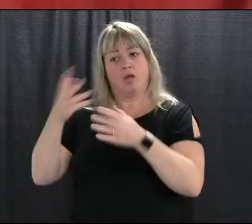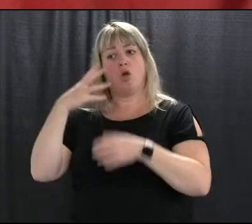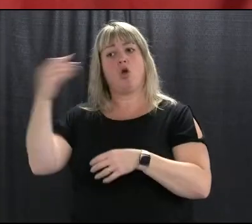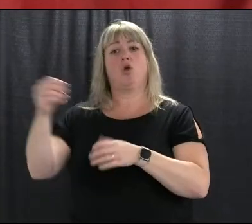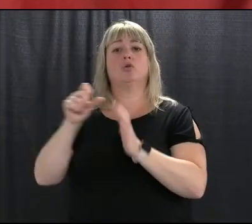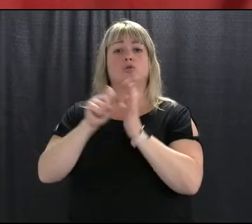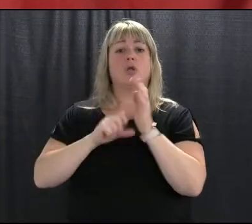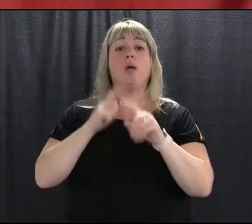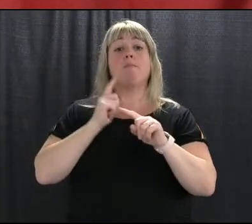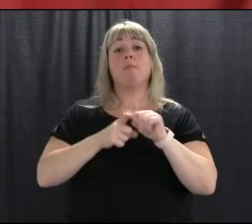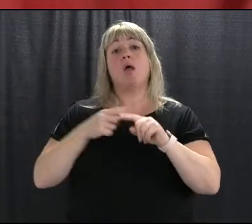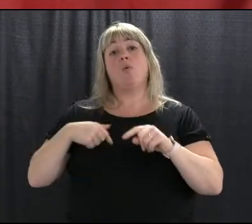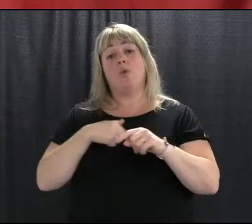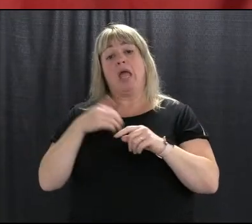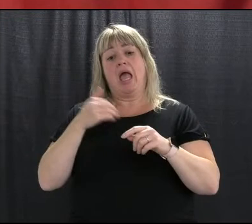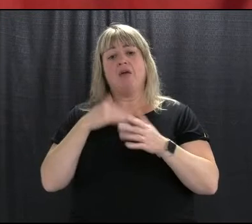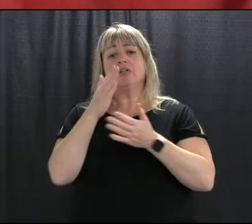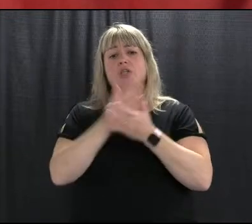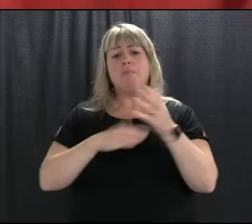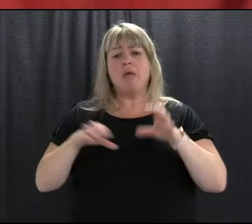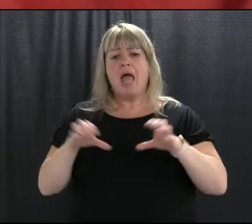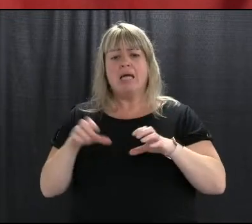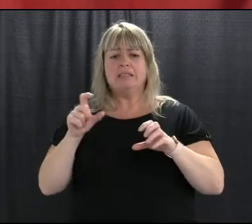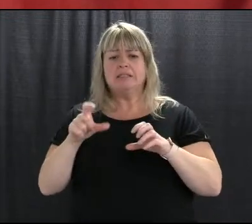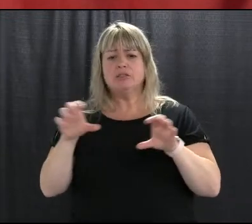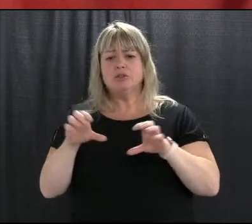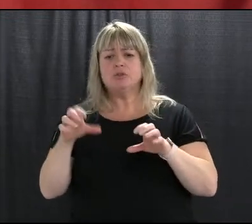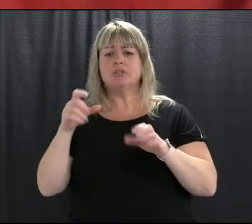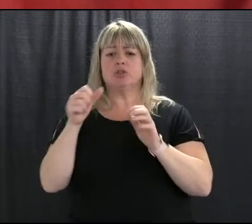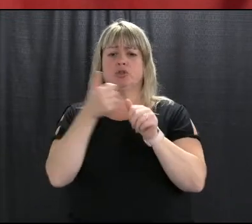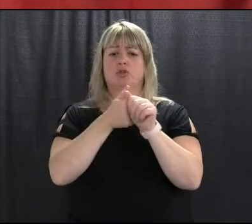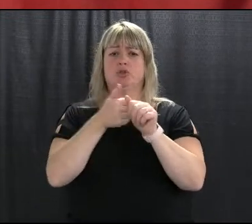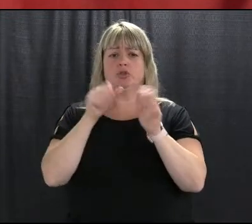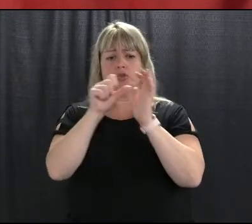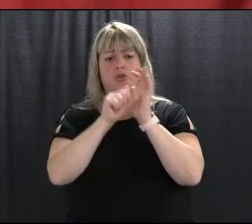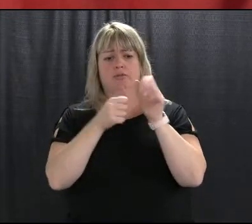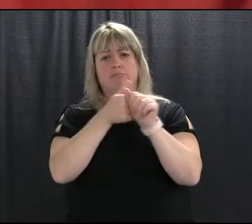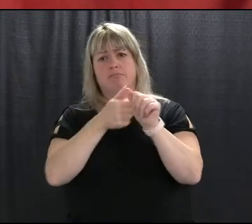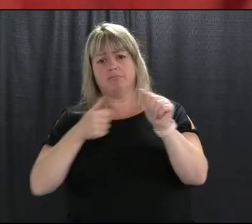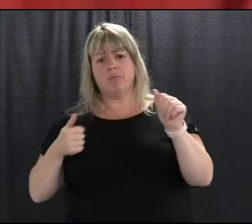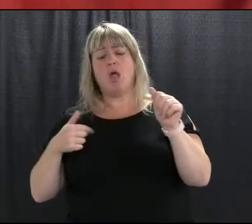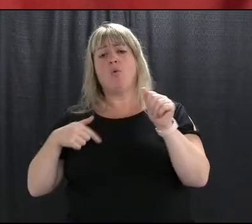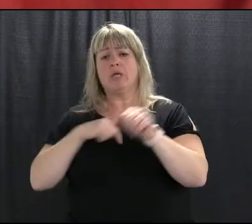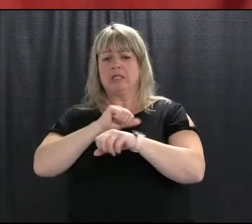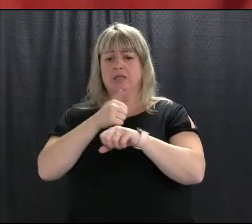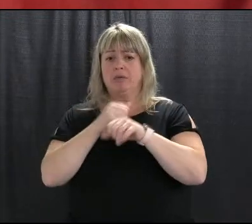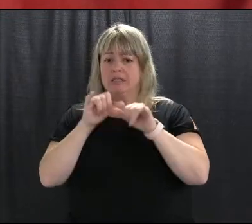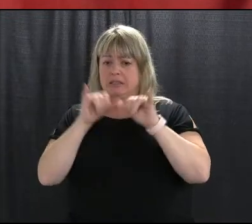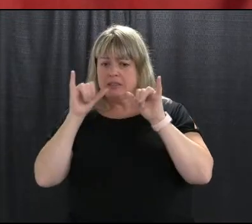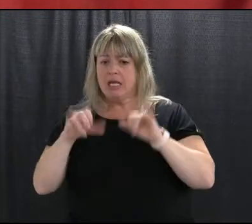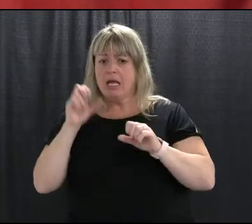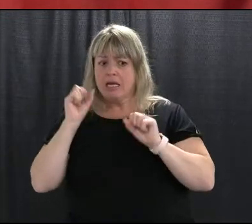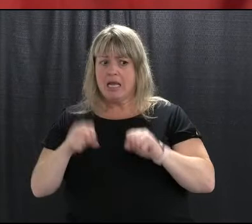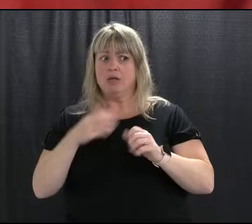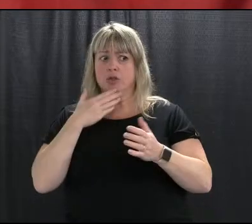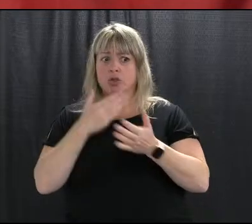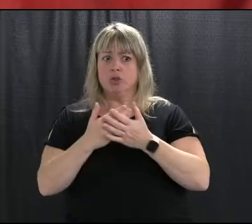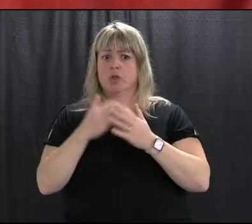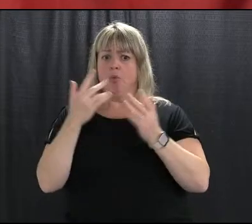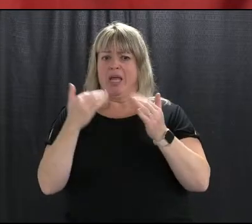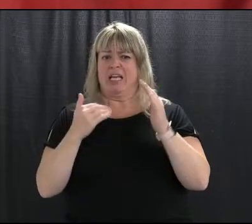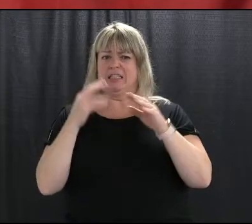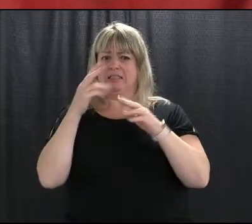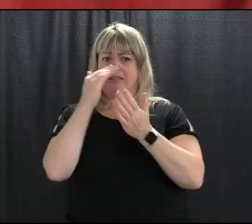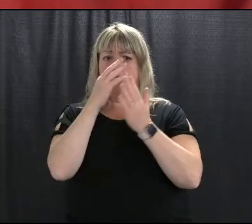the medium and long-term actions that we need to take to reduce surgical backlog and ensure that our system can sustainably keep wait